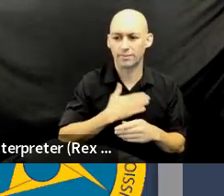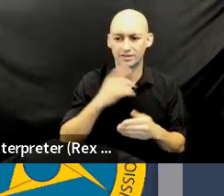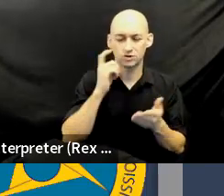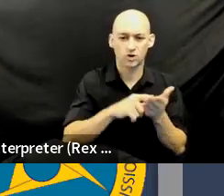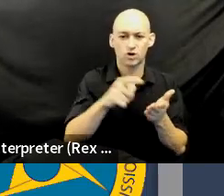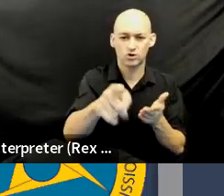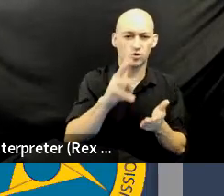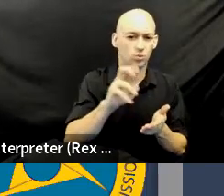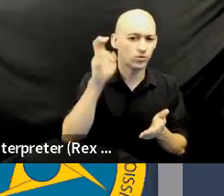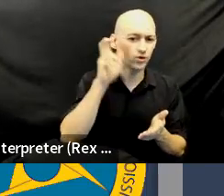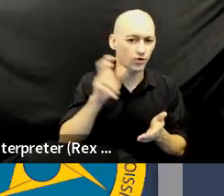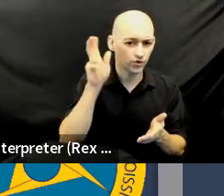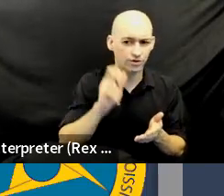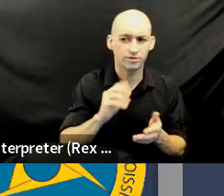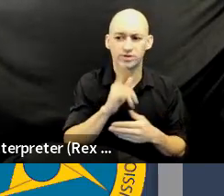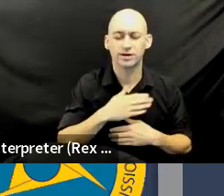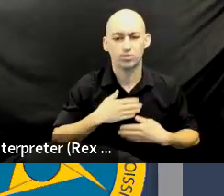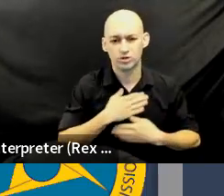heard and we appreciate you coming.